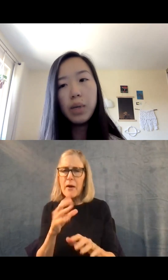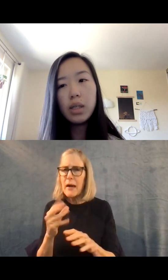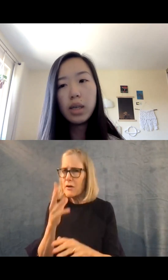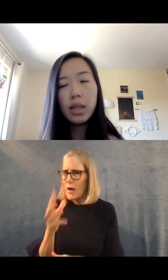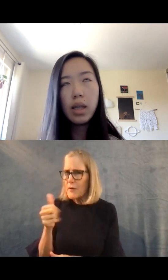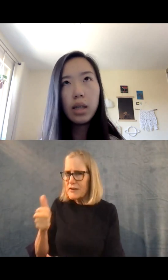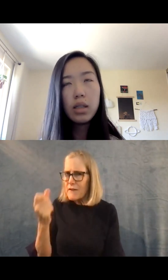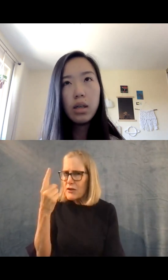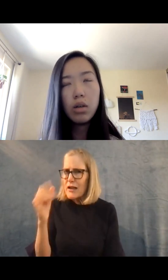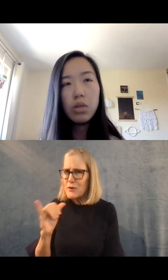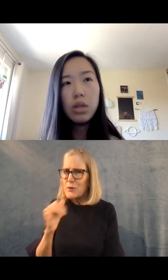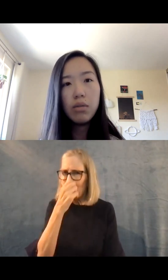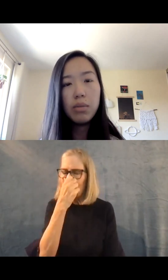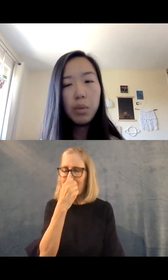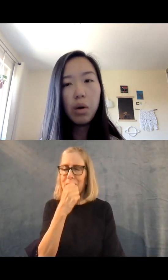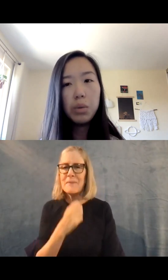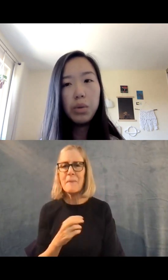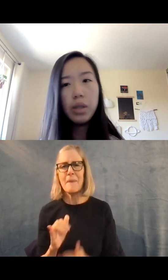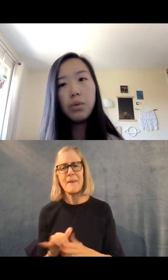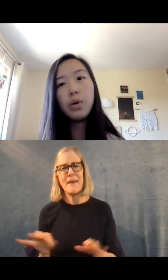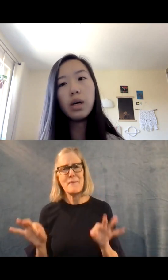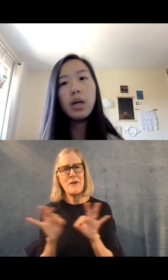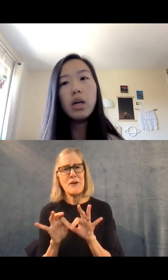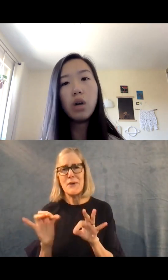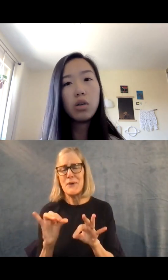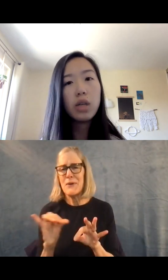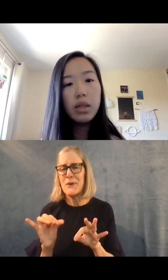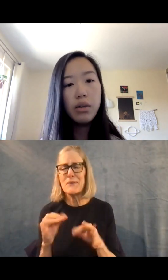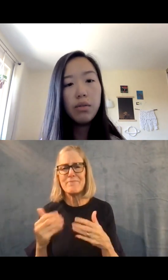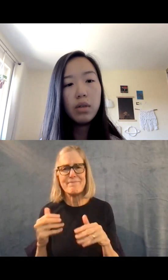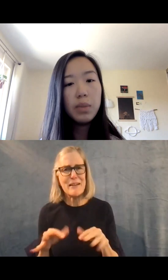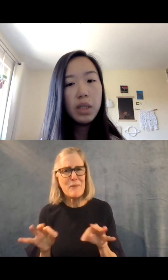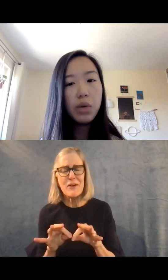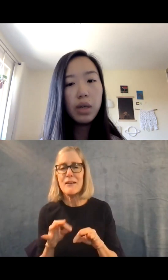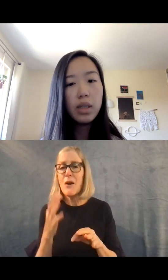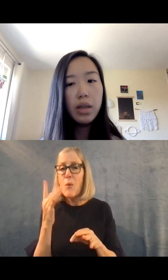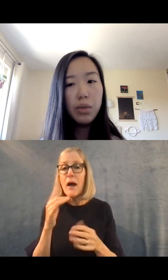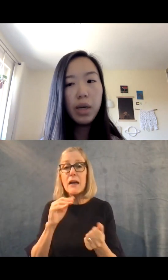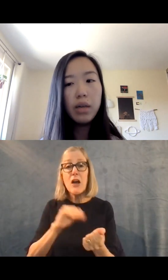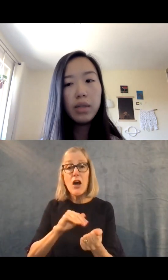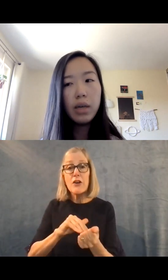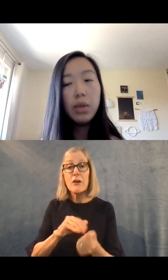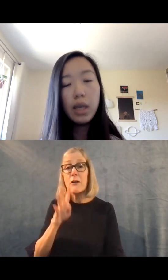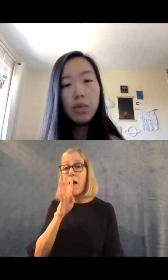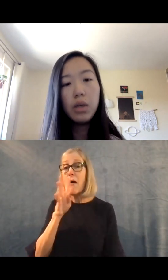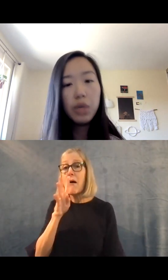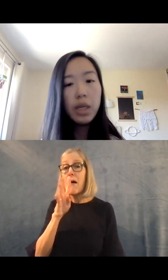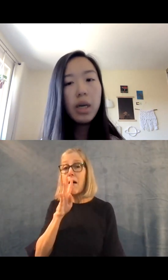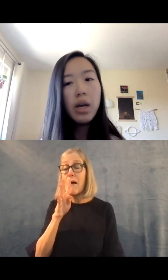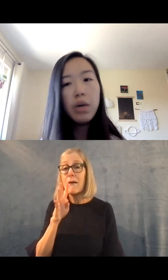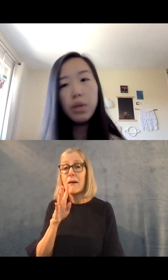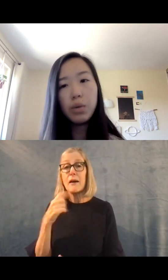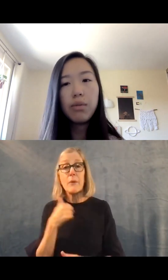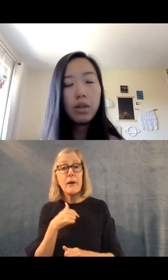her. Because I think that's also a big problem with it, where doctors kind of speak to us and then we kind of say we